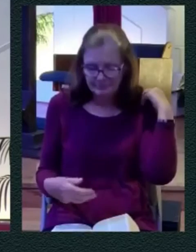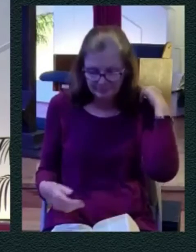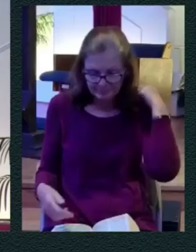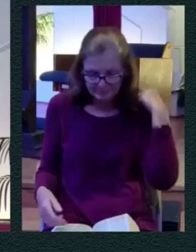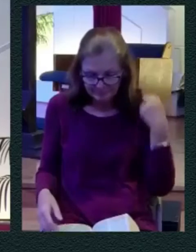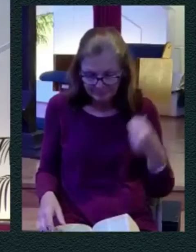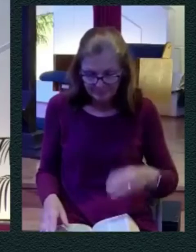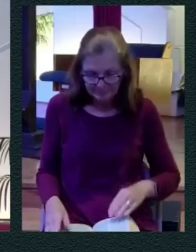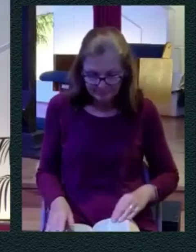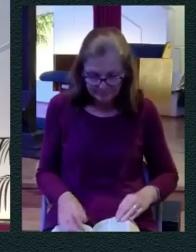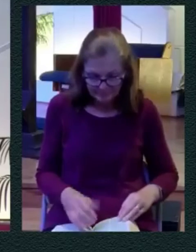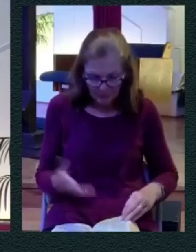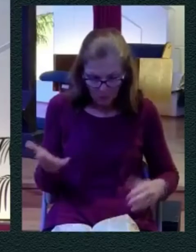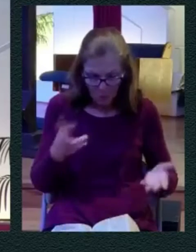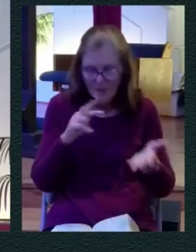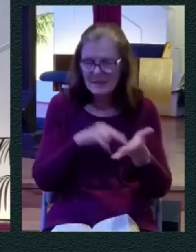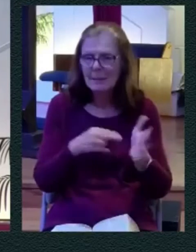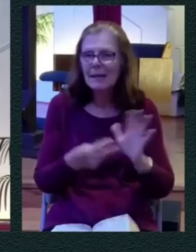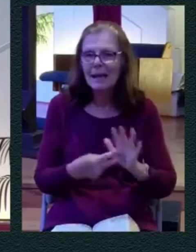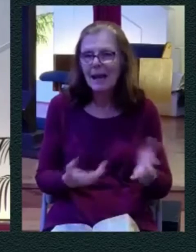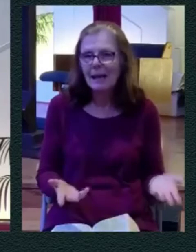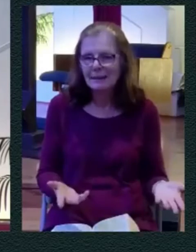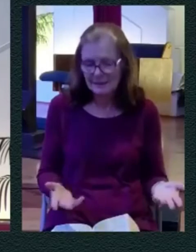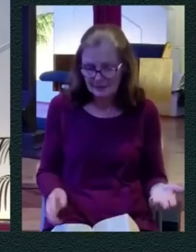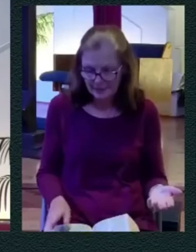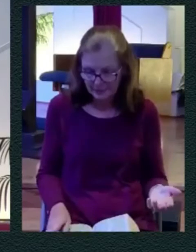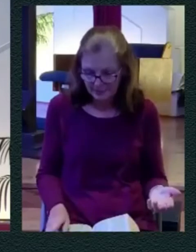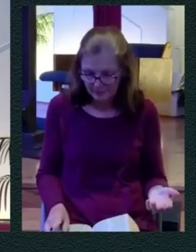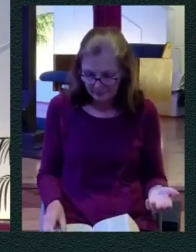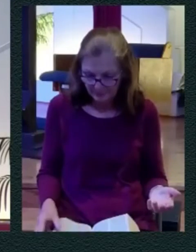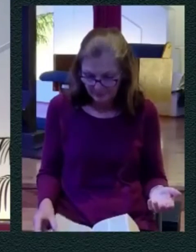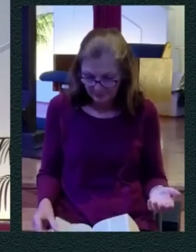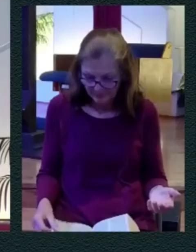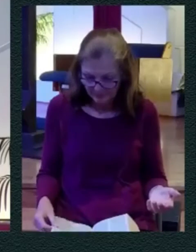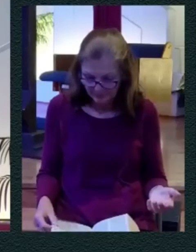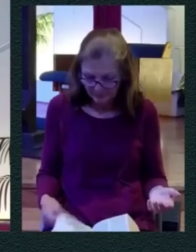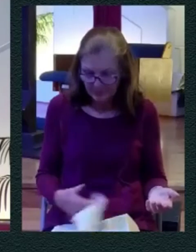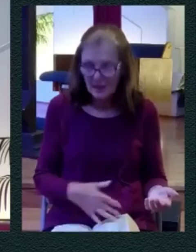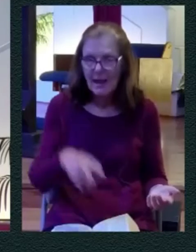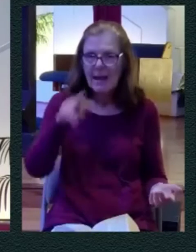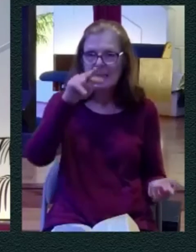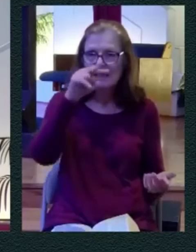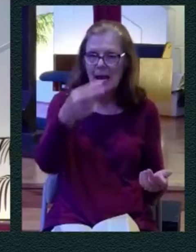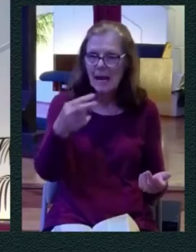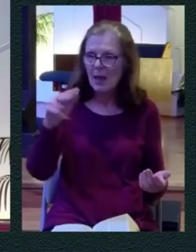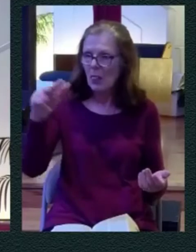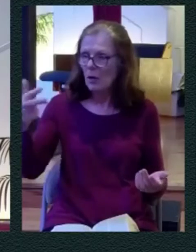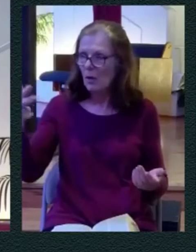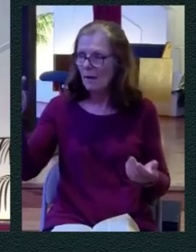What is the meaning of the second and third and fourth horses